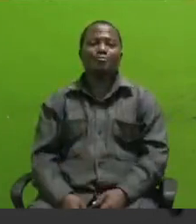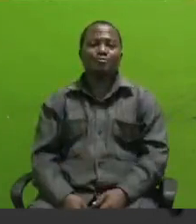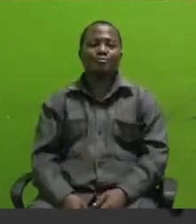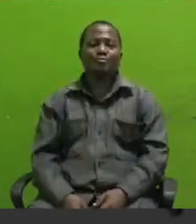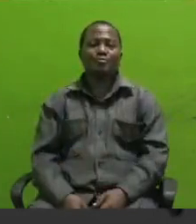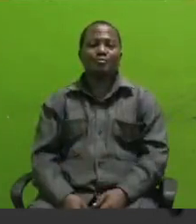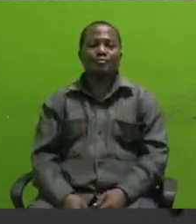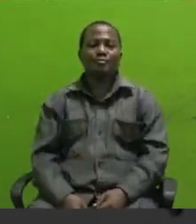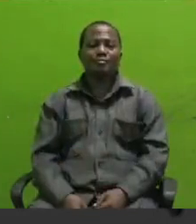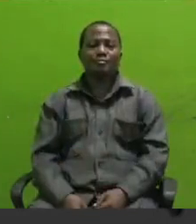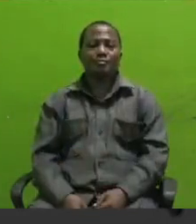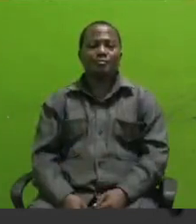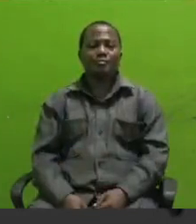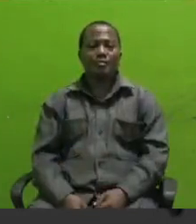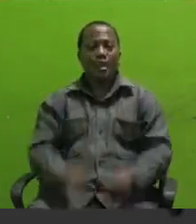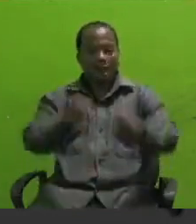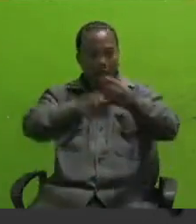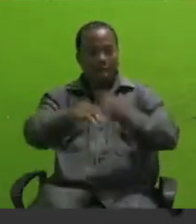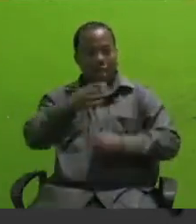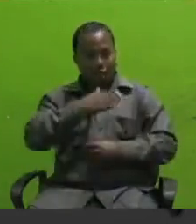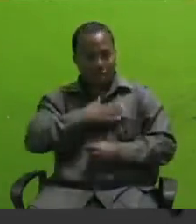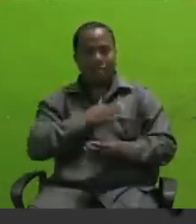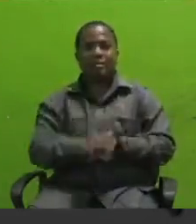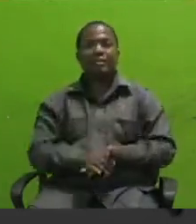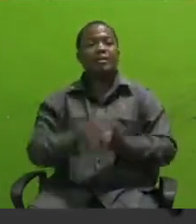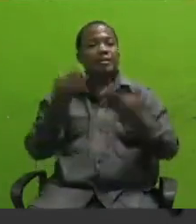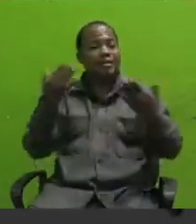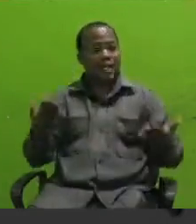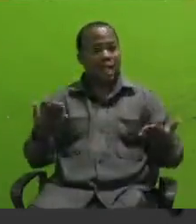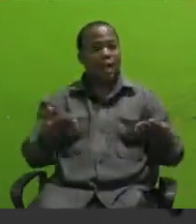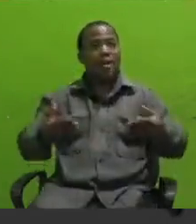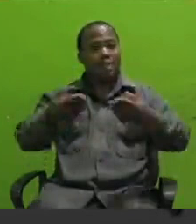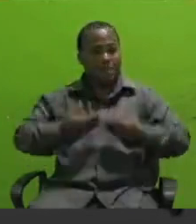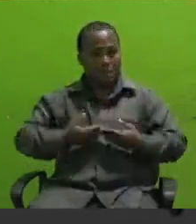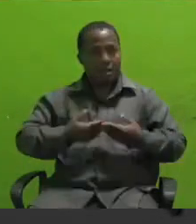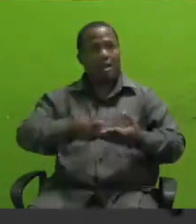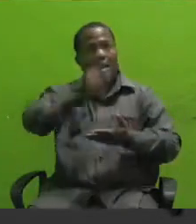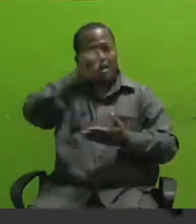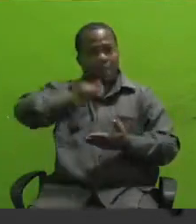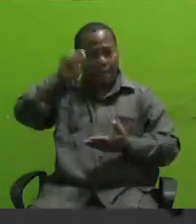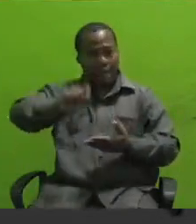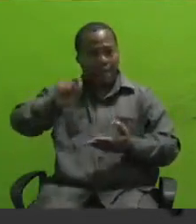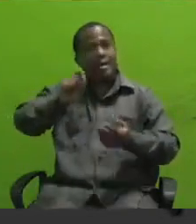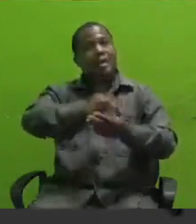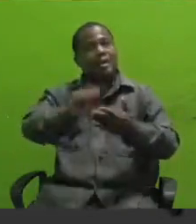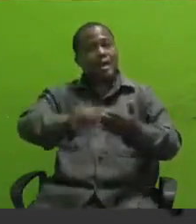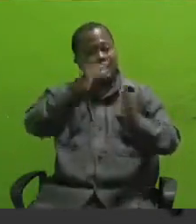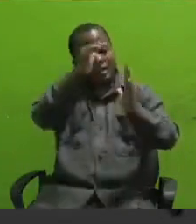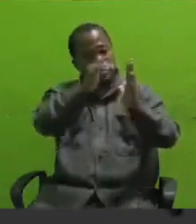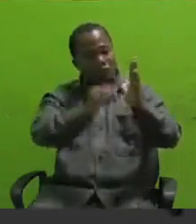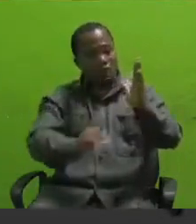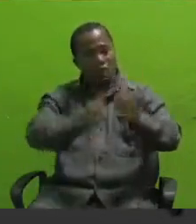My dear friends, now pick your pen and a notebook and write the following question as your